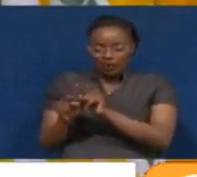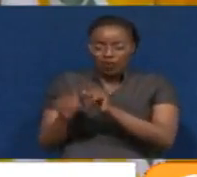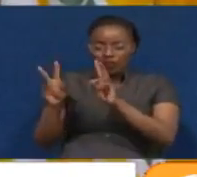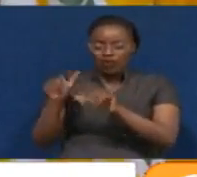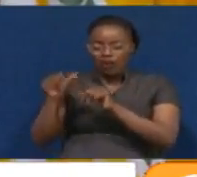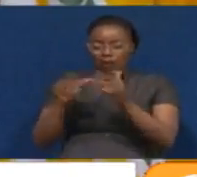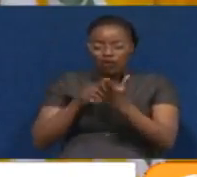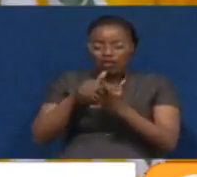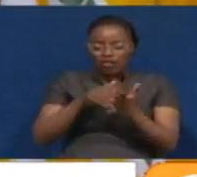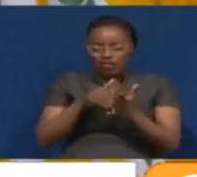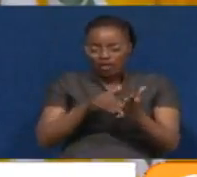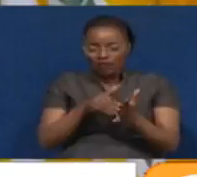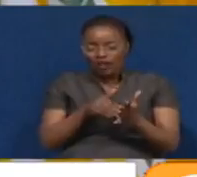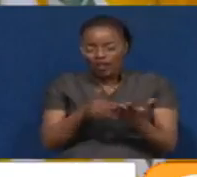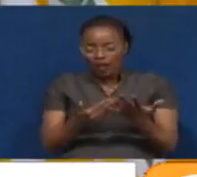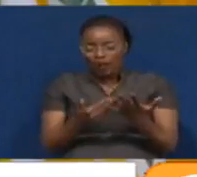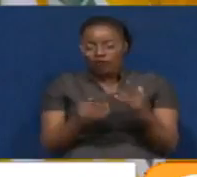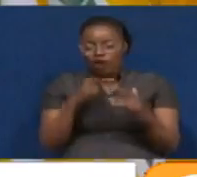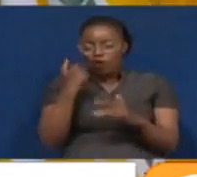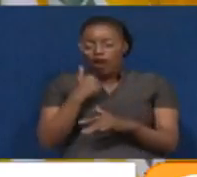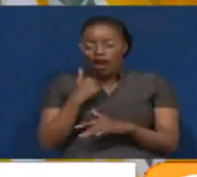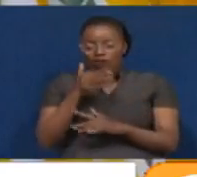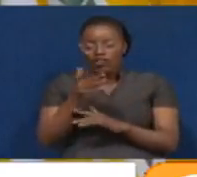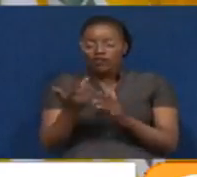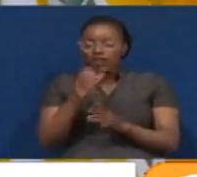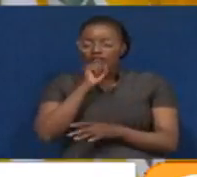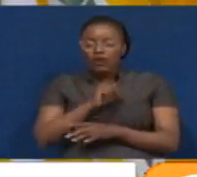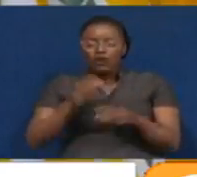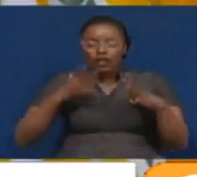the vulnerable litigants, children, the